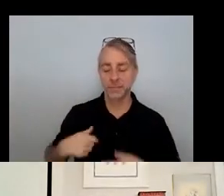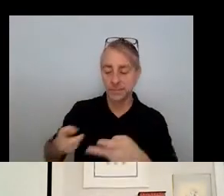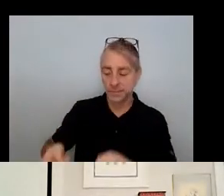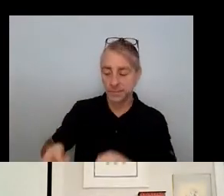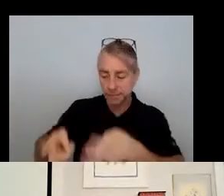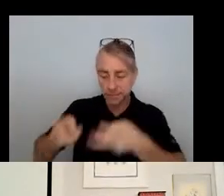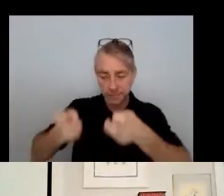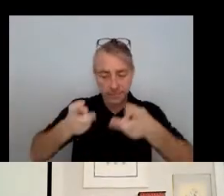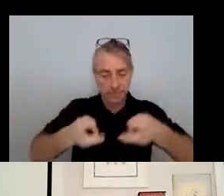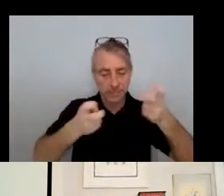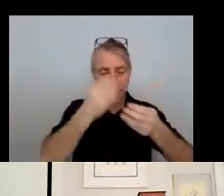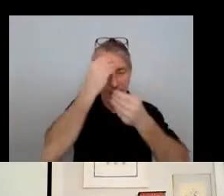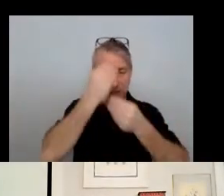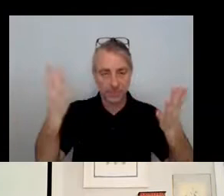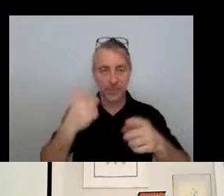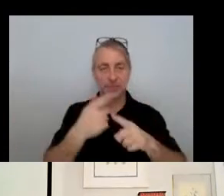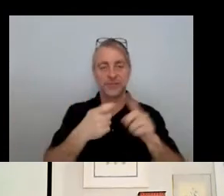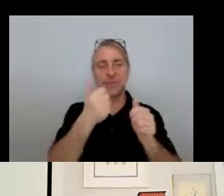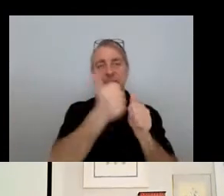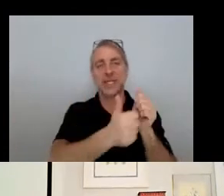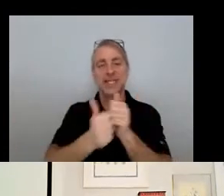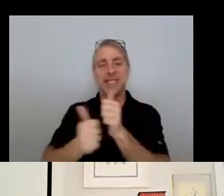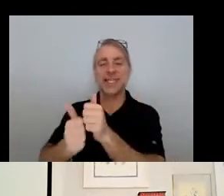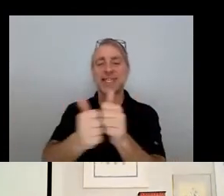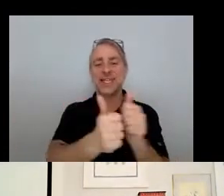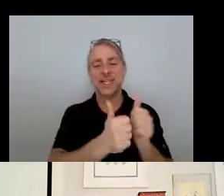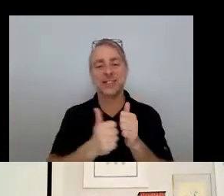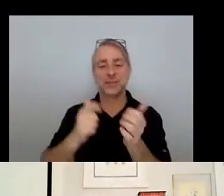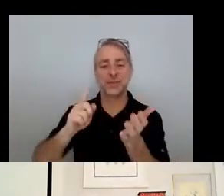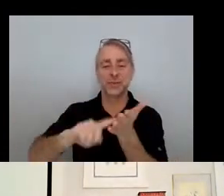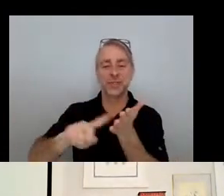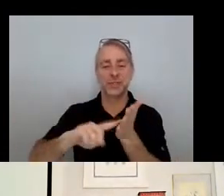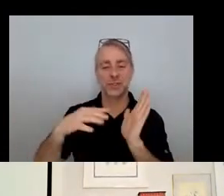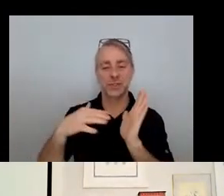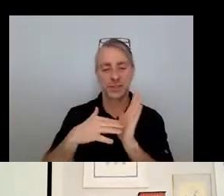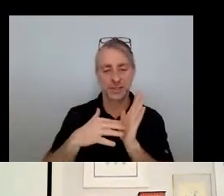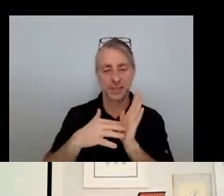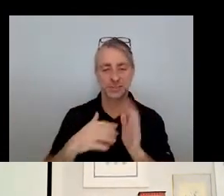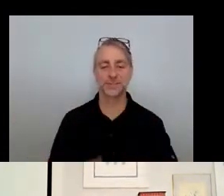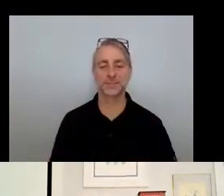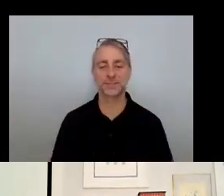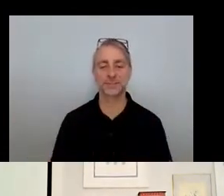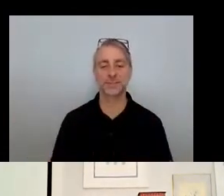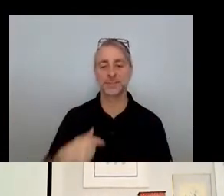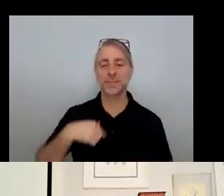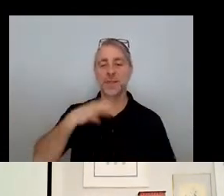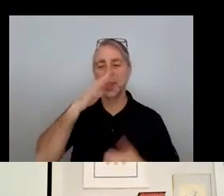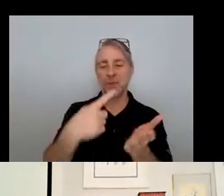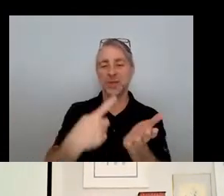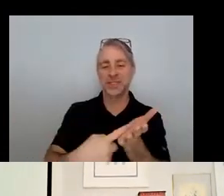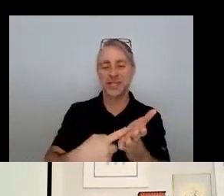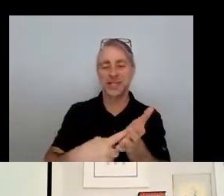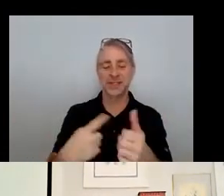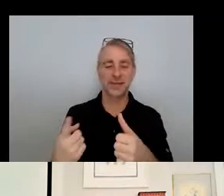the studies, and we'll talk a little bit about that in a second. And I will be covering those first 4